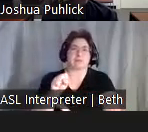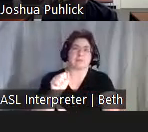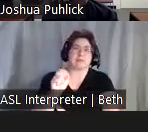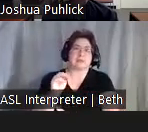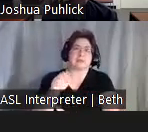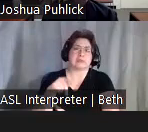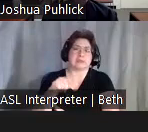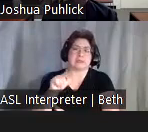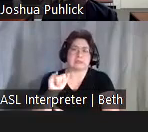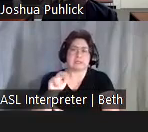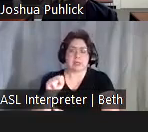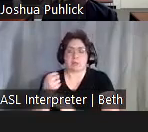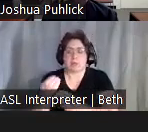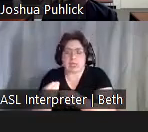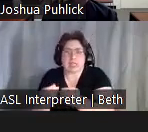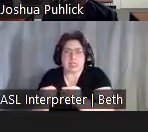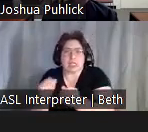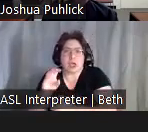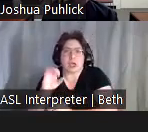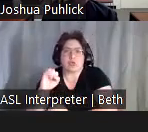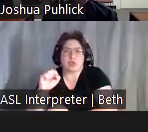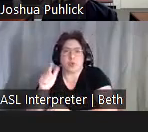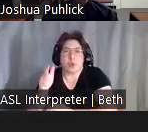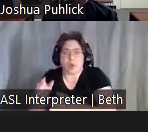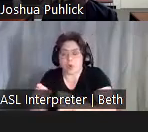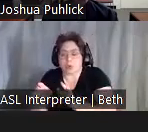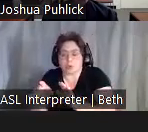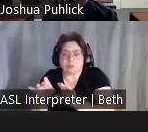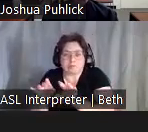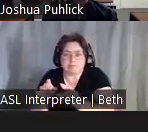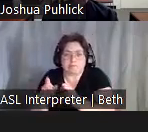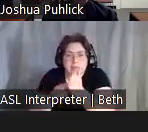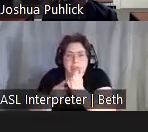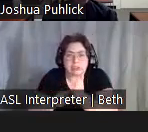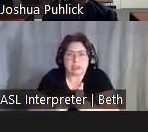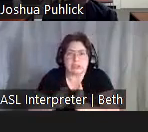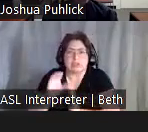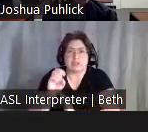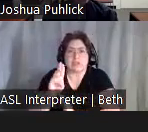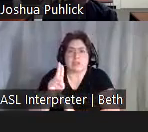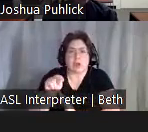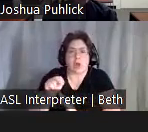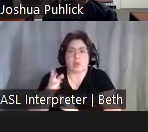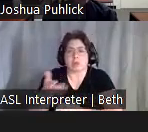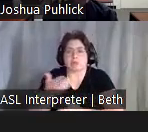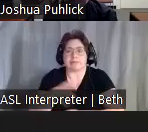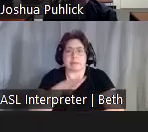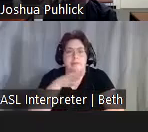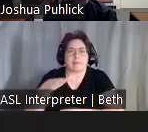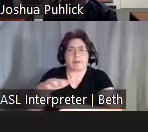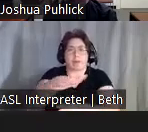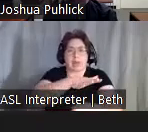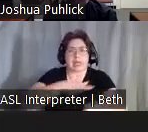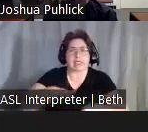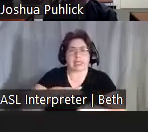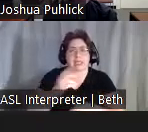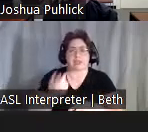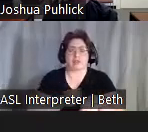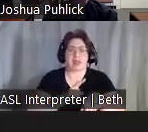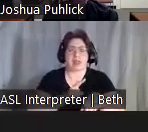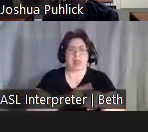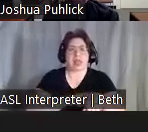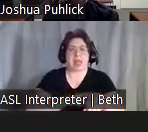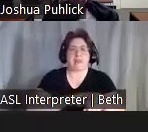soil carbon, taking a look at soil carbon and soil nutrient stocks within our plantations and our natural